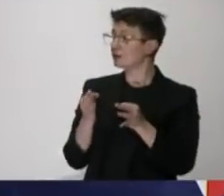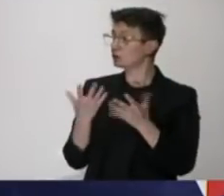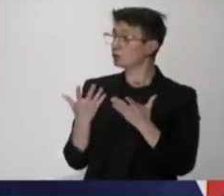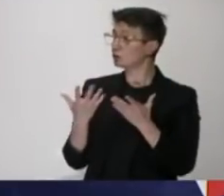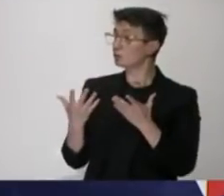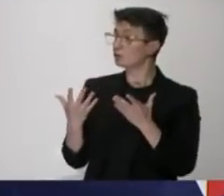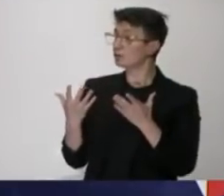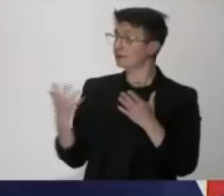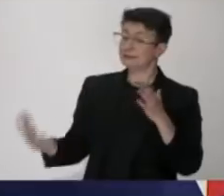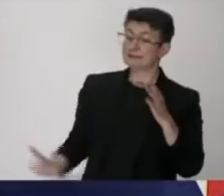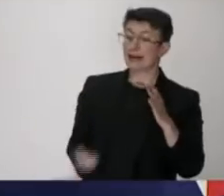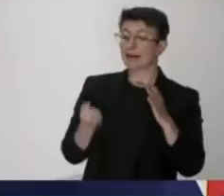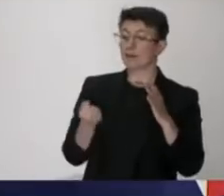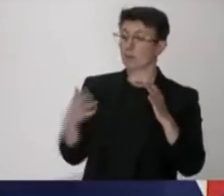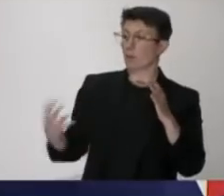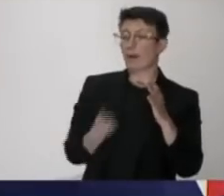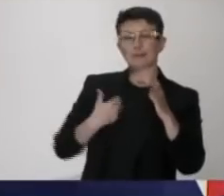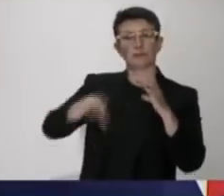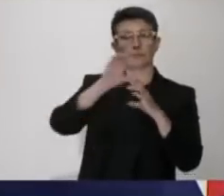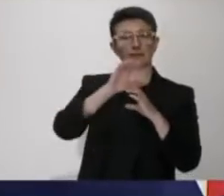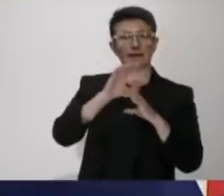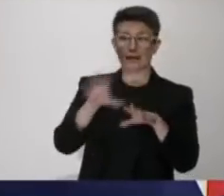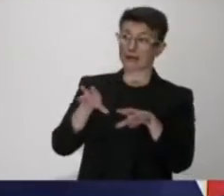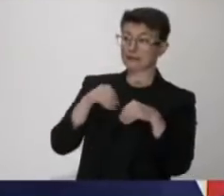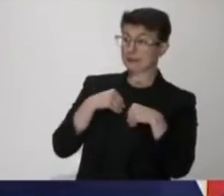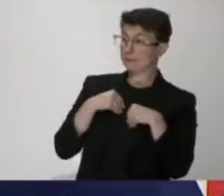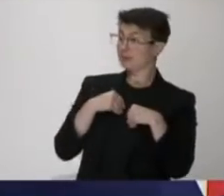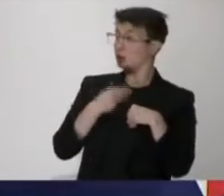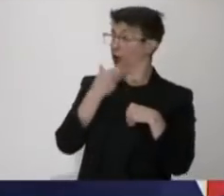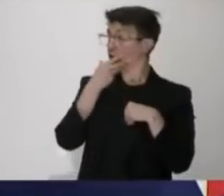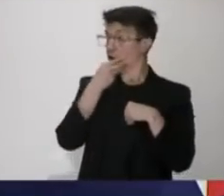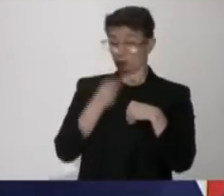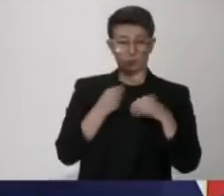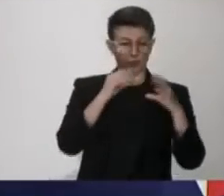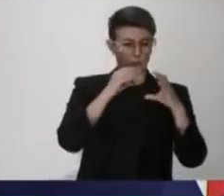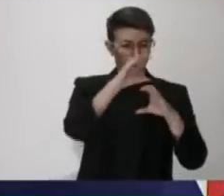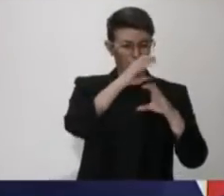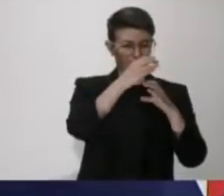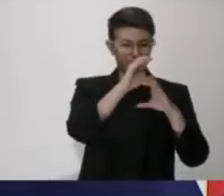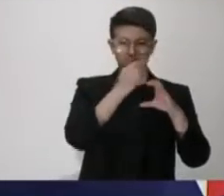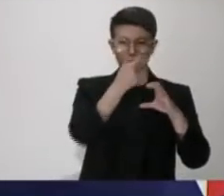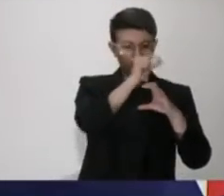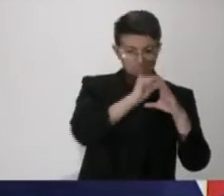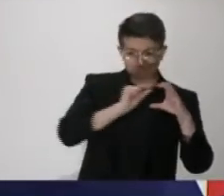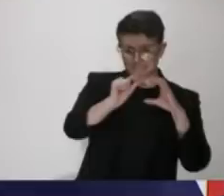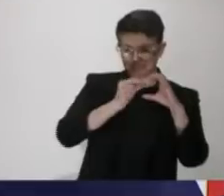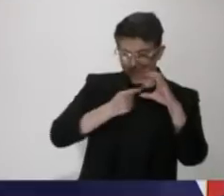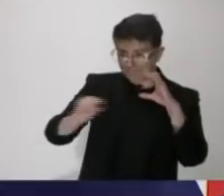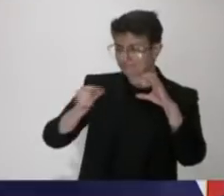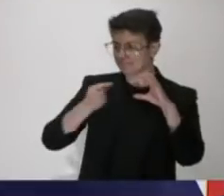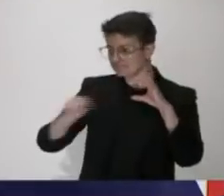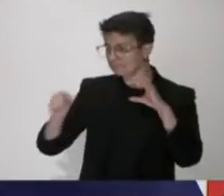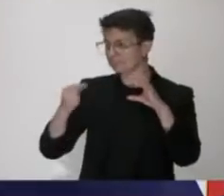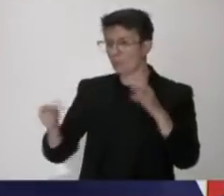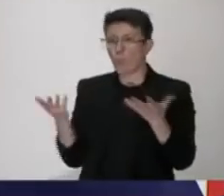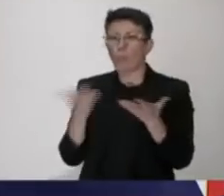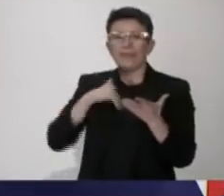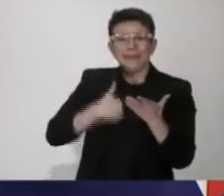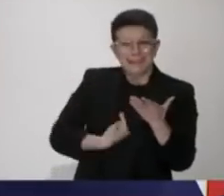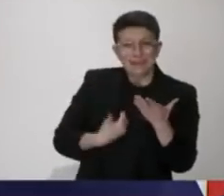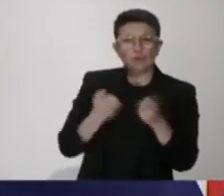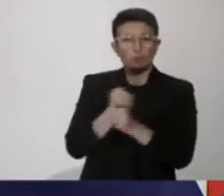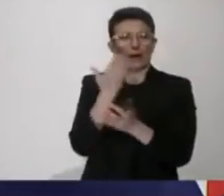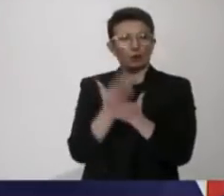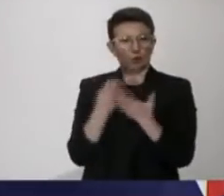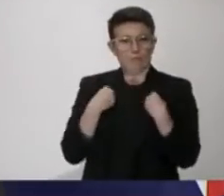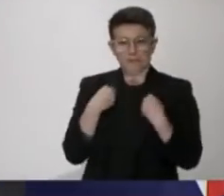be making use of that funding to smooth things across their business, so long as they fulfil the minimum criteria. Given